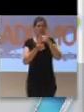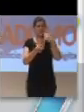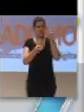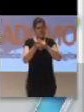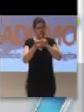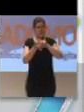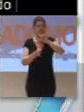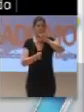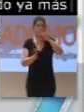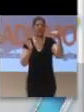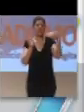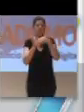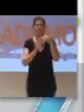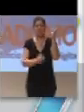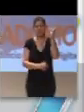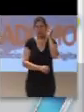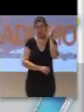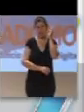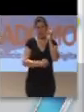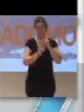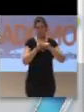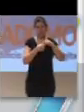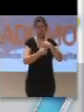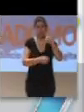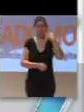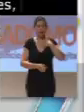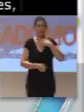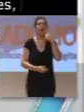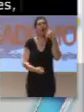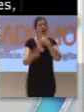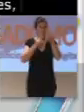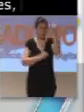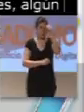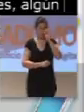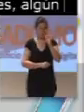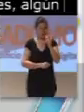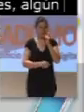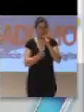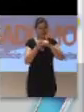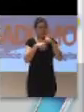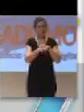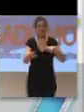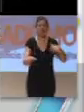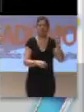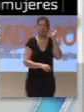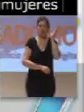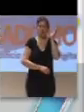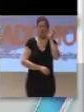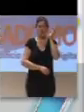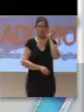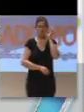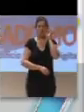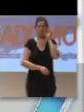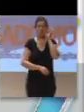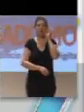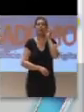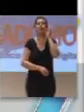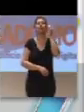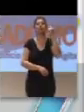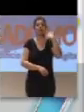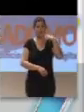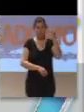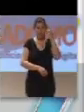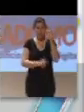has provided service to over 14,000 women. Some men, but mainly women, that